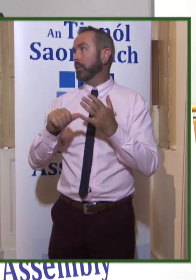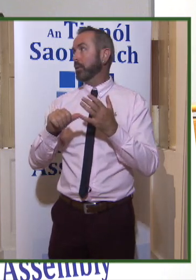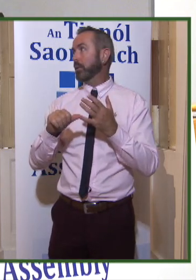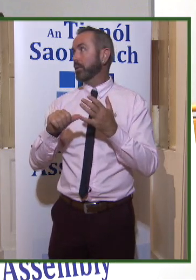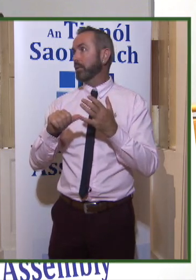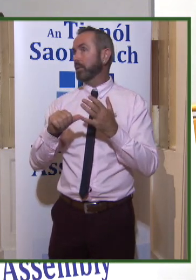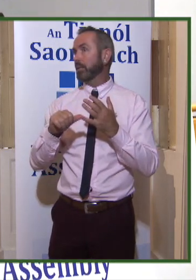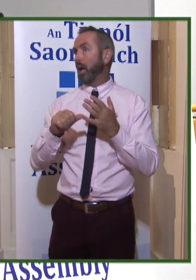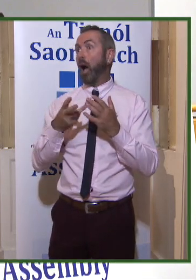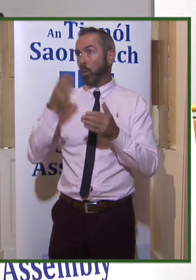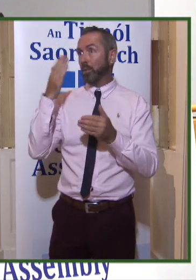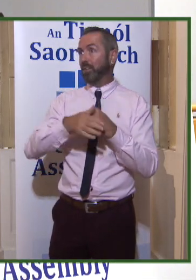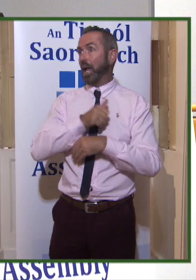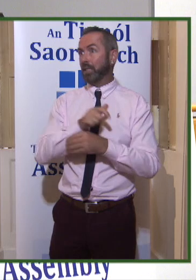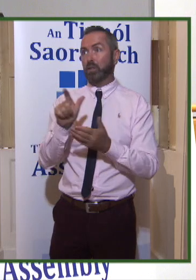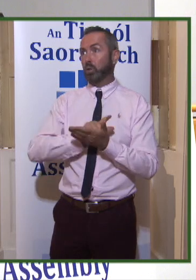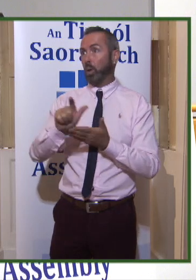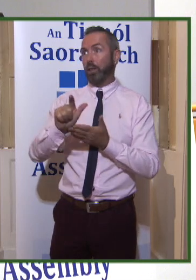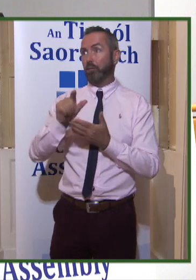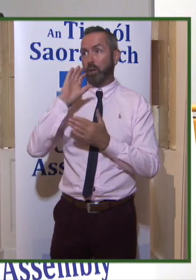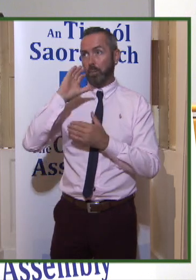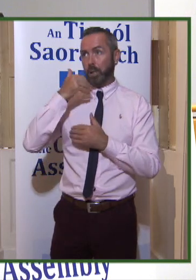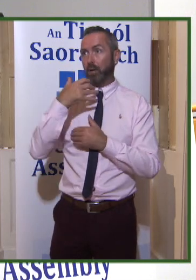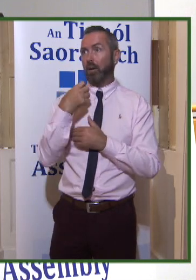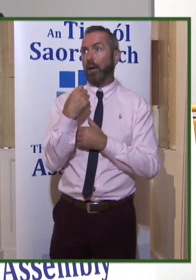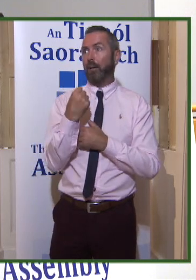And I am going to wrap this up now at 12 o'clock because we do have a